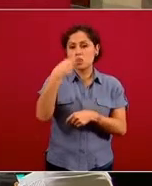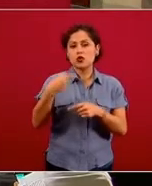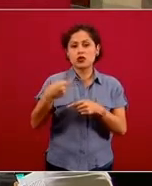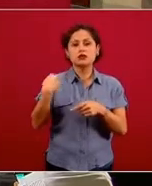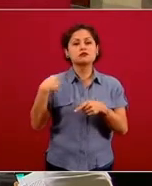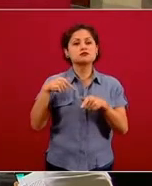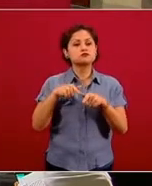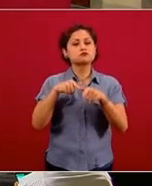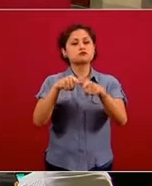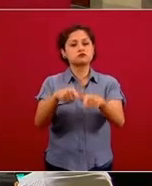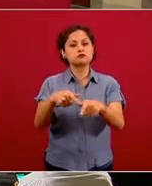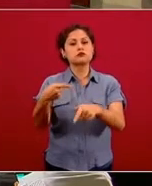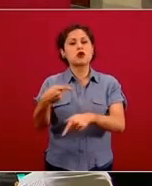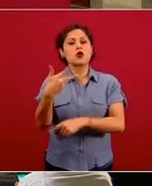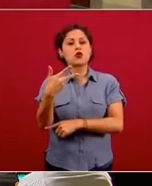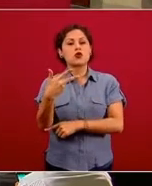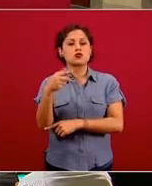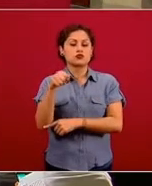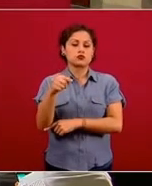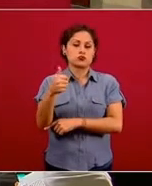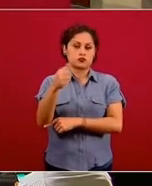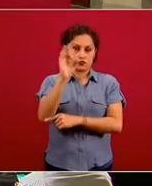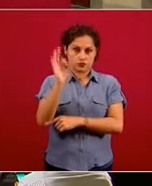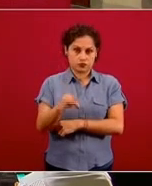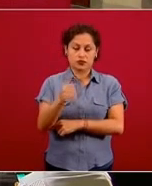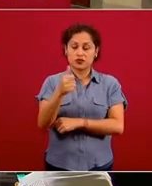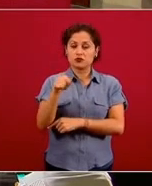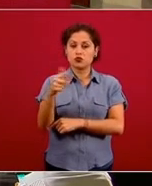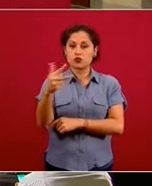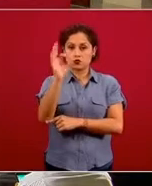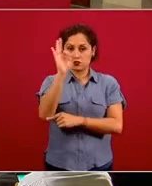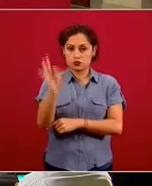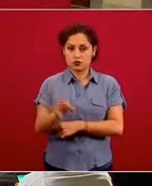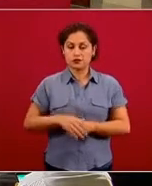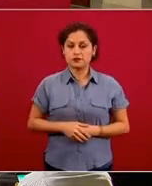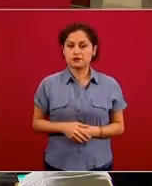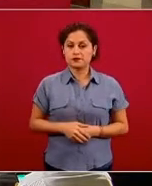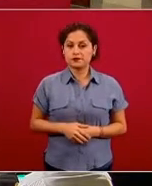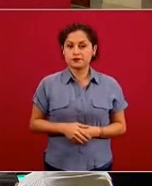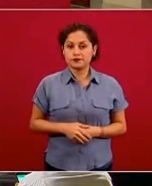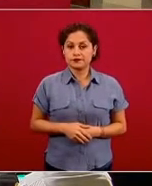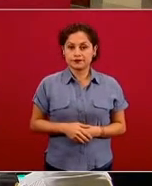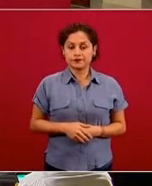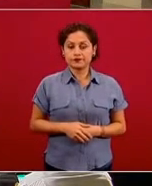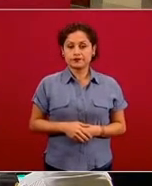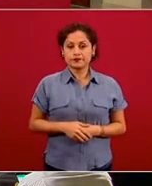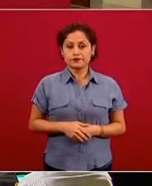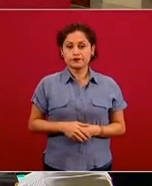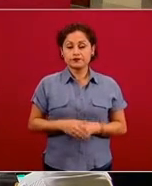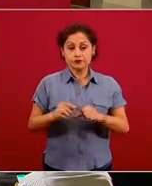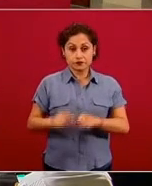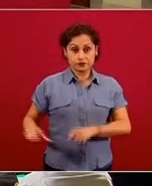enter the most intense phase, the global average will probably go up again.